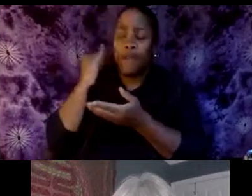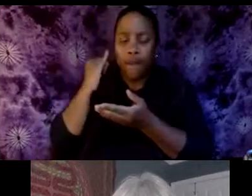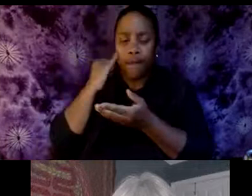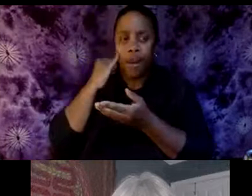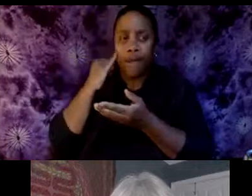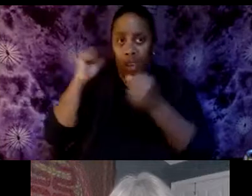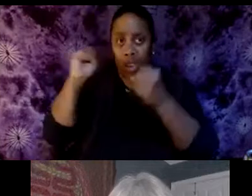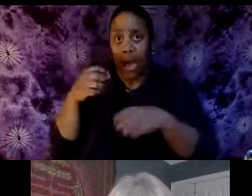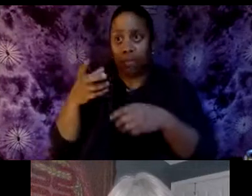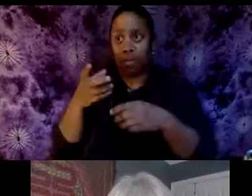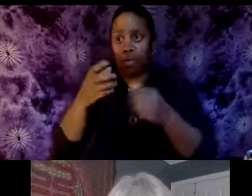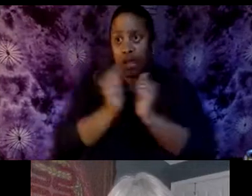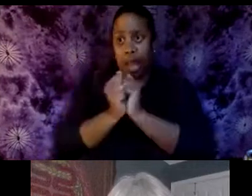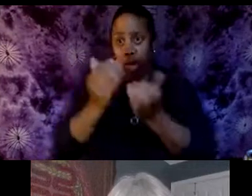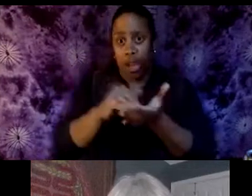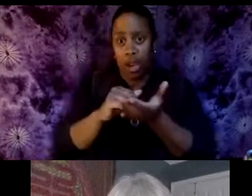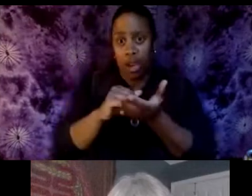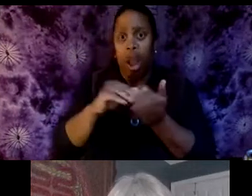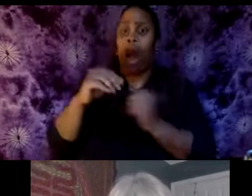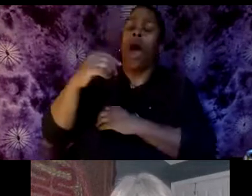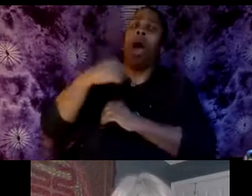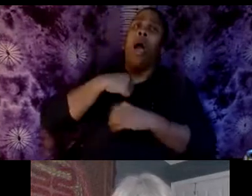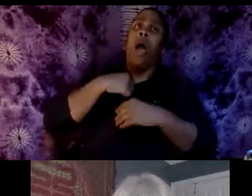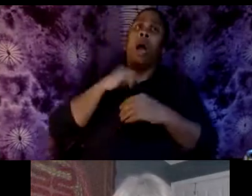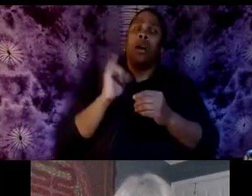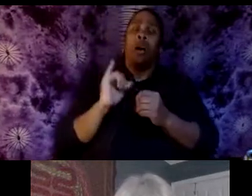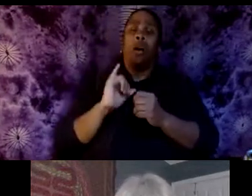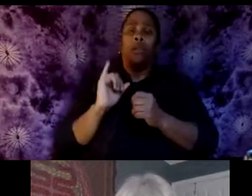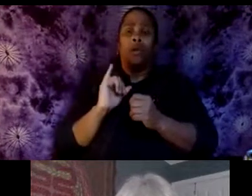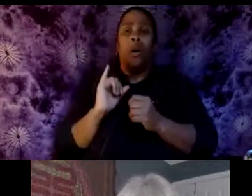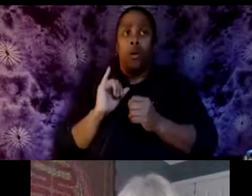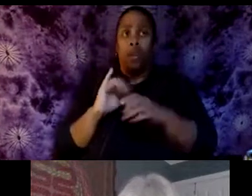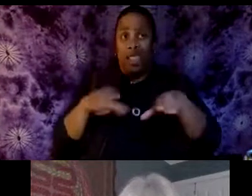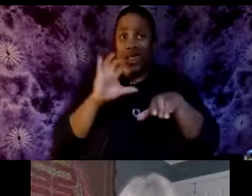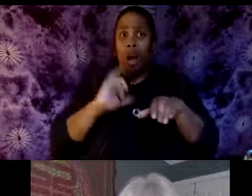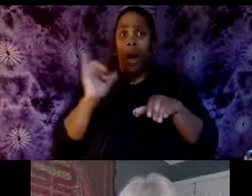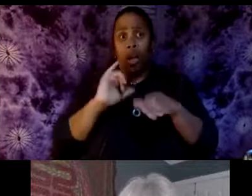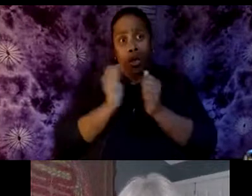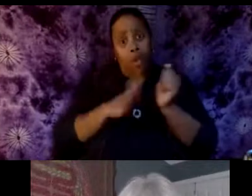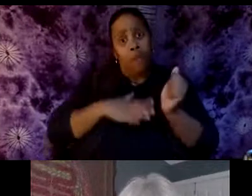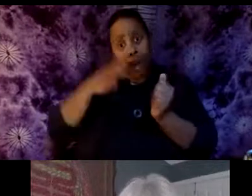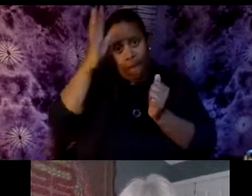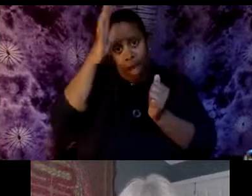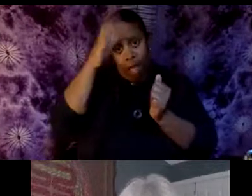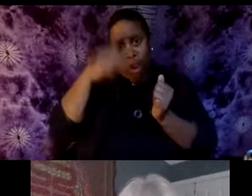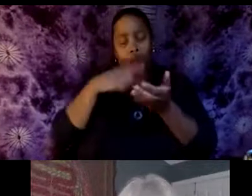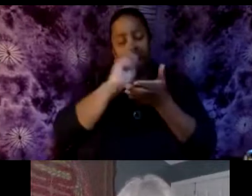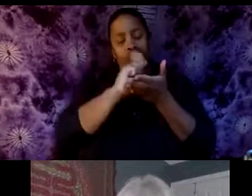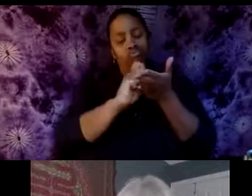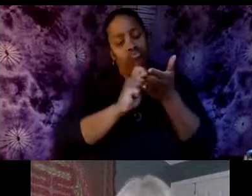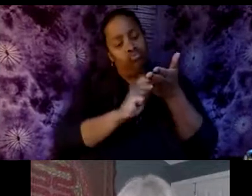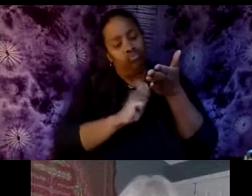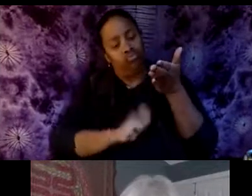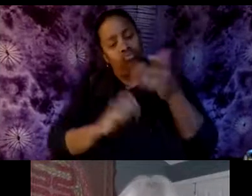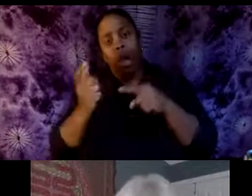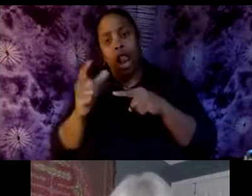something that I also at one point did with my father, and I wrote him this whole letter, you know, like, if you go and get therapy and stop